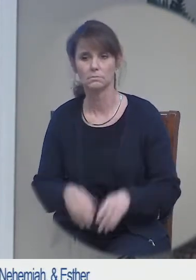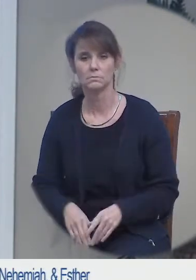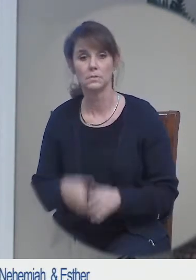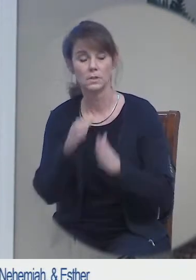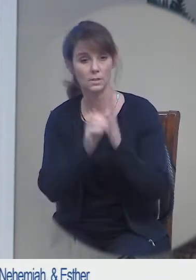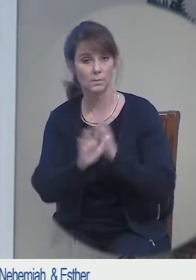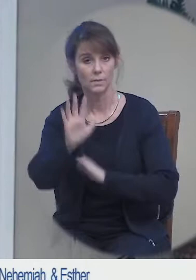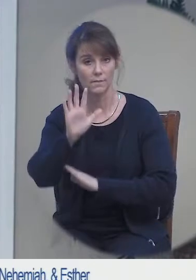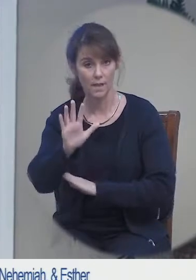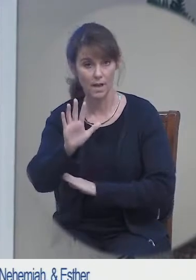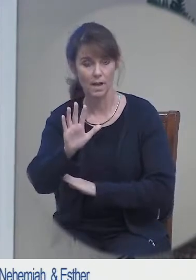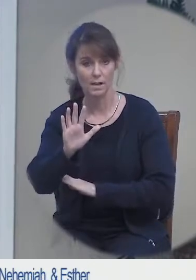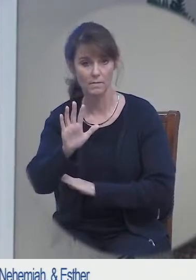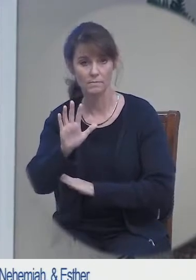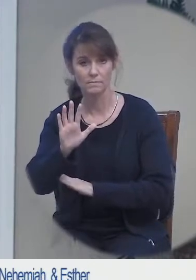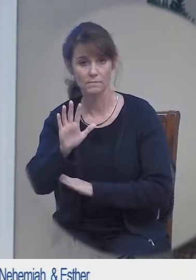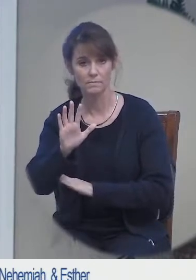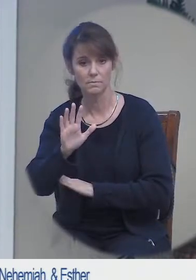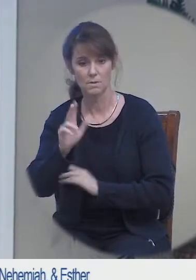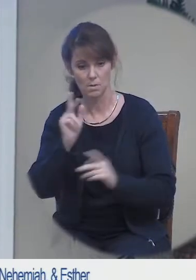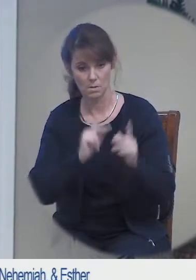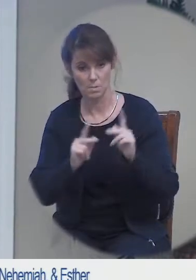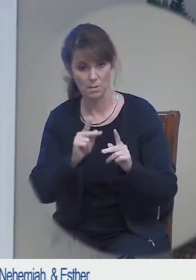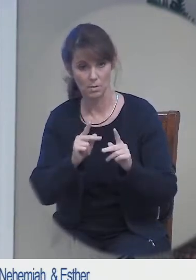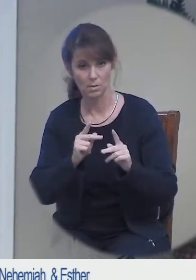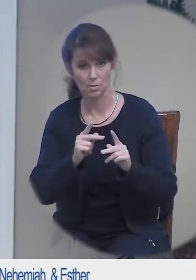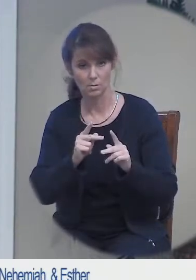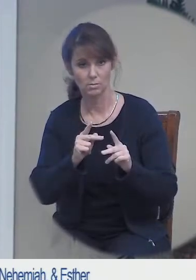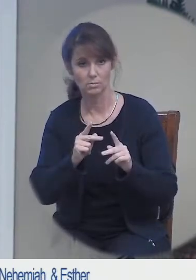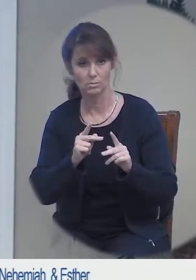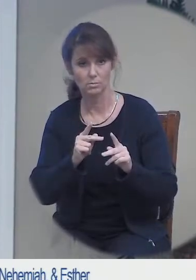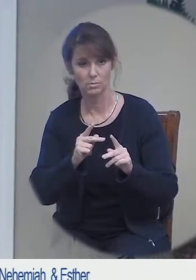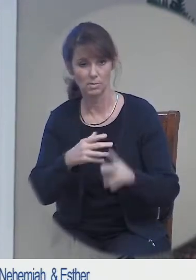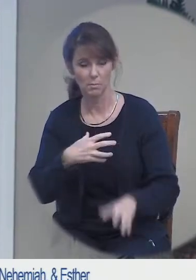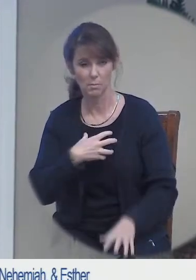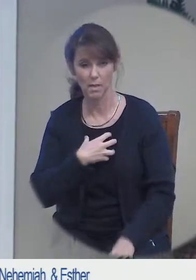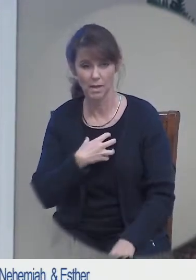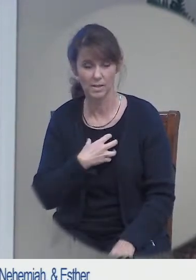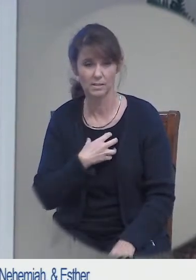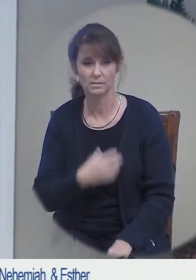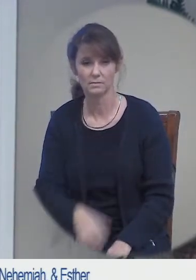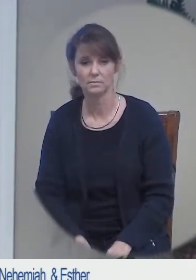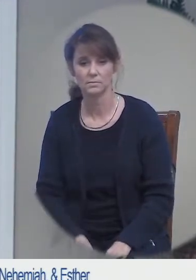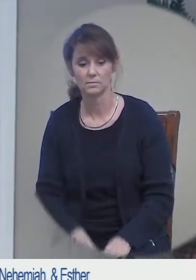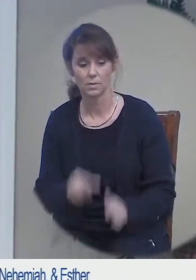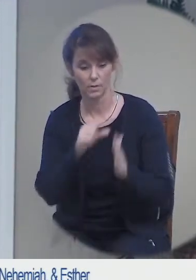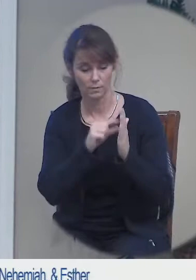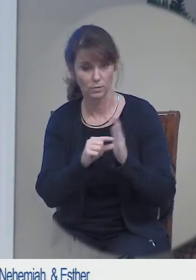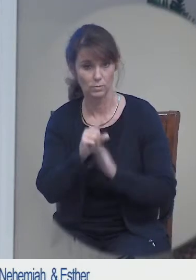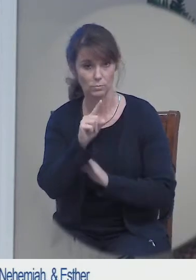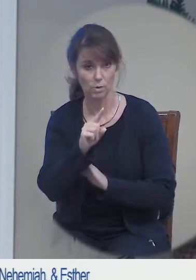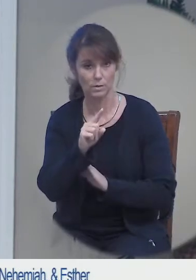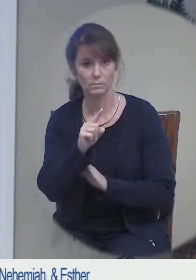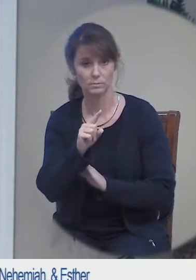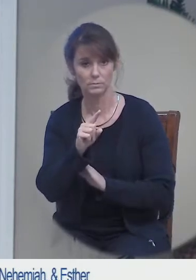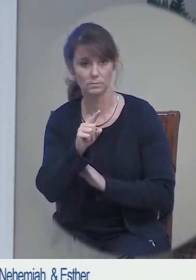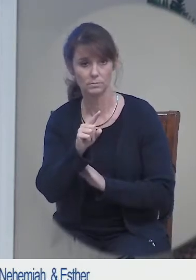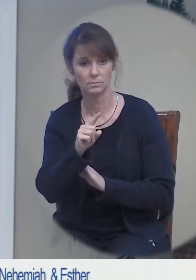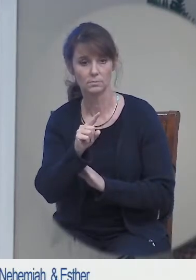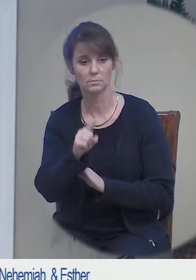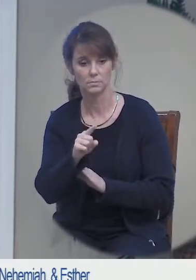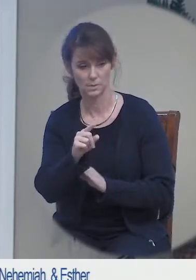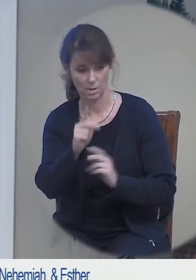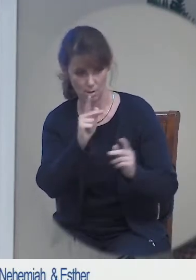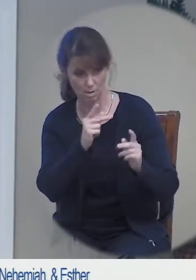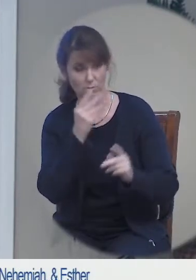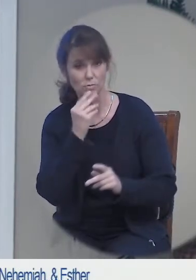we have really the people making an outcry. It says in verse 1 of chapter 5 that now there was a great